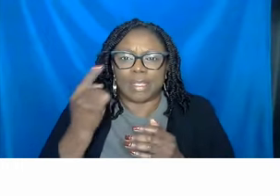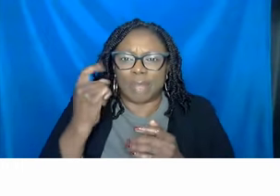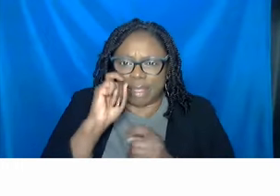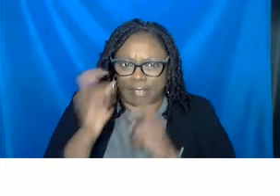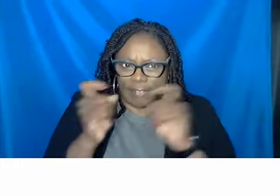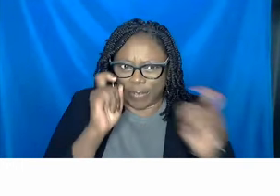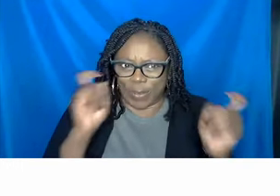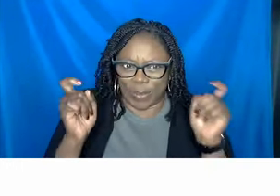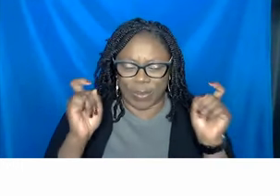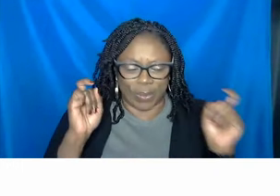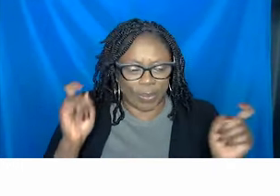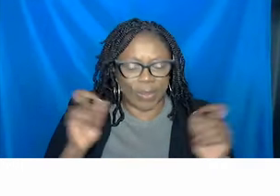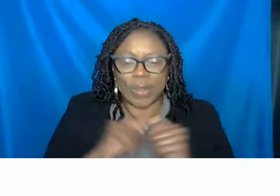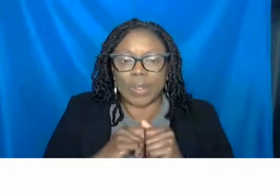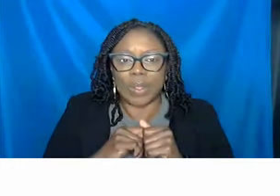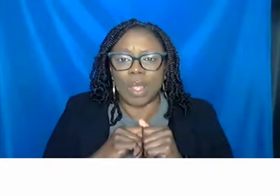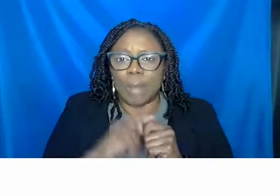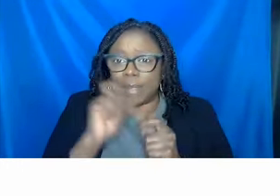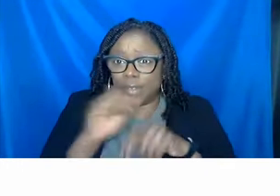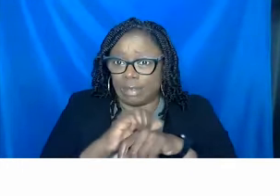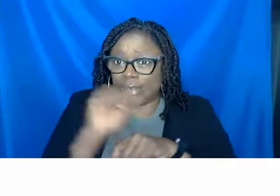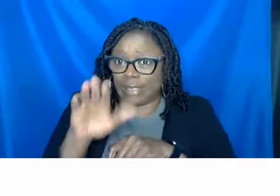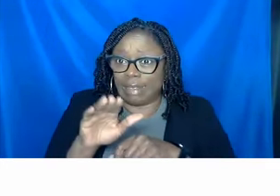already, I think. Yeah. So what I'm handing out,